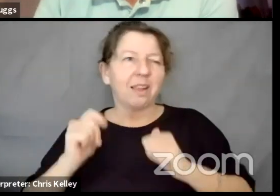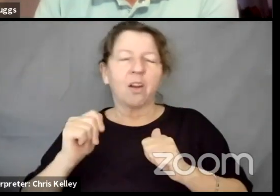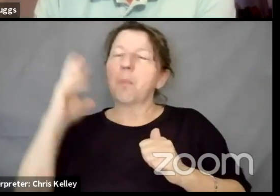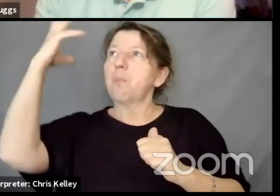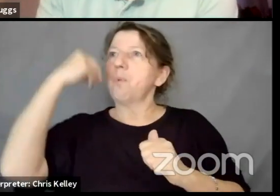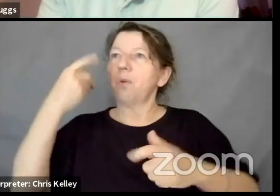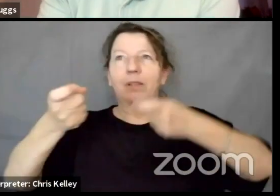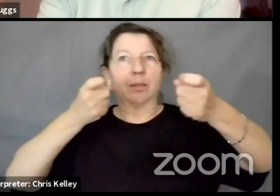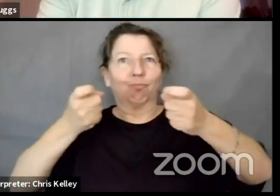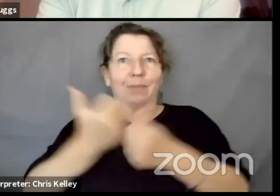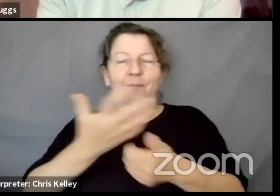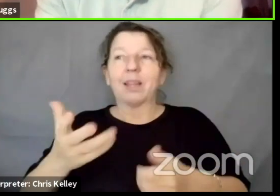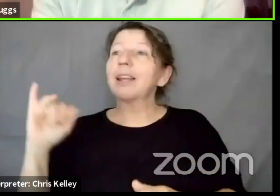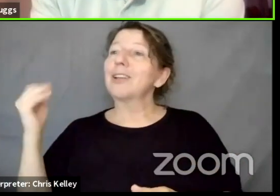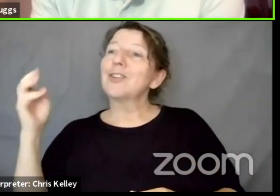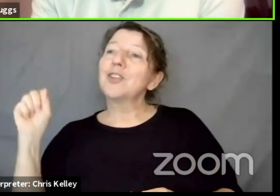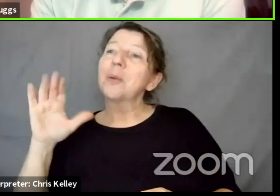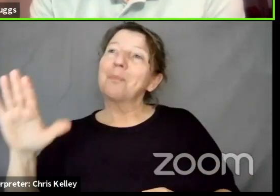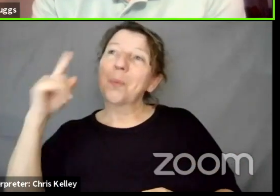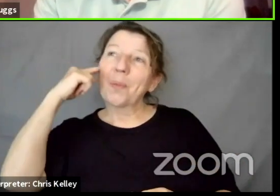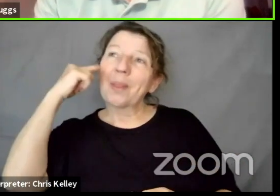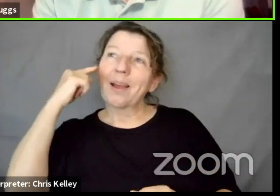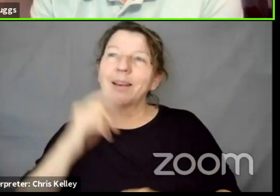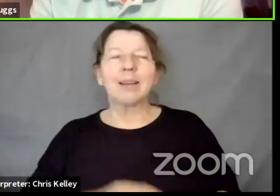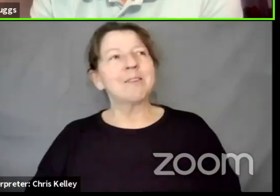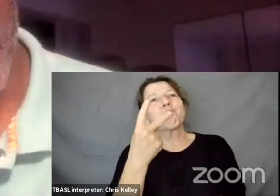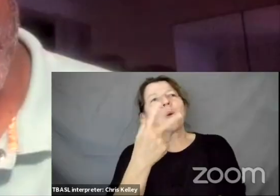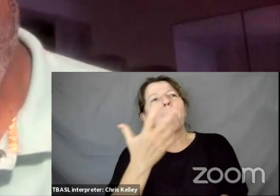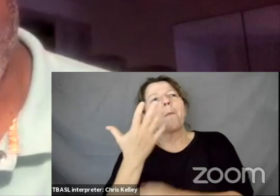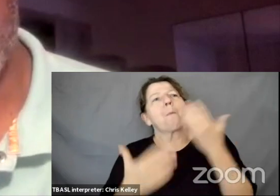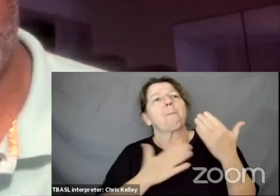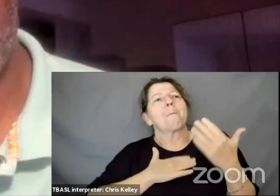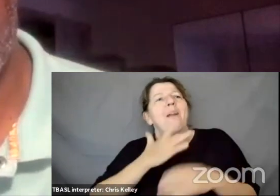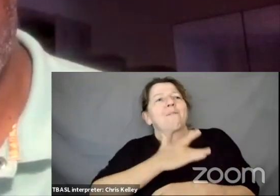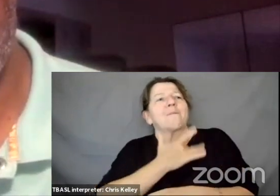mind? Yeah, I was wondering how I'd feel. And